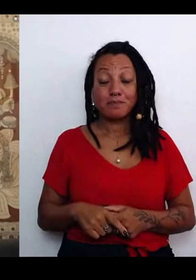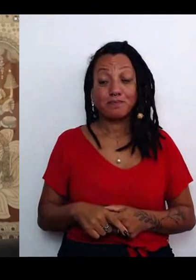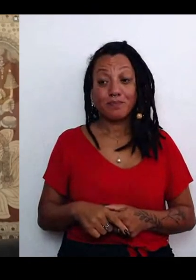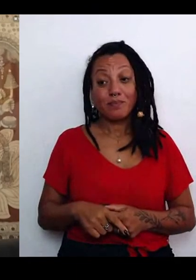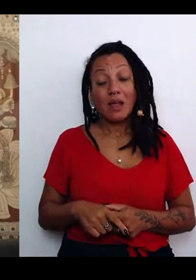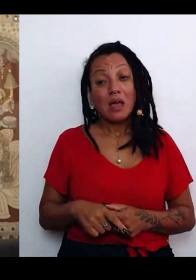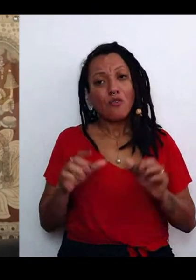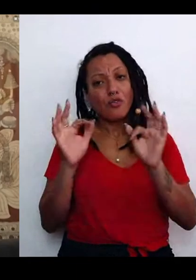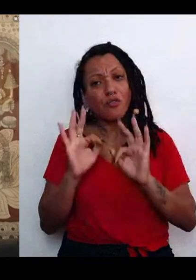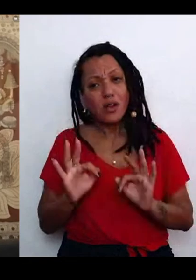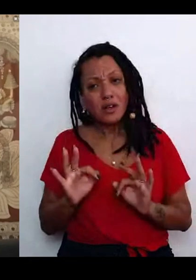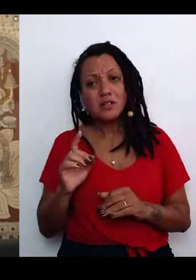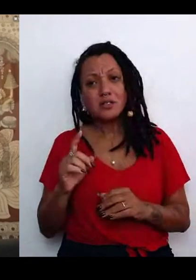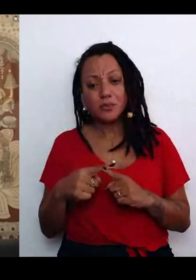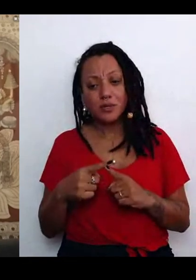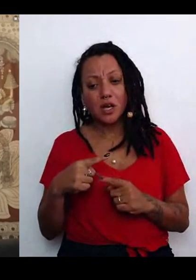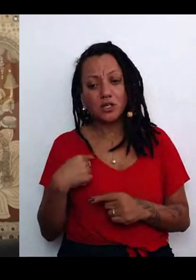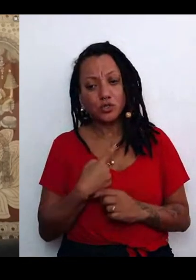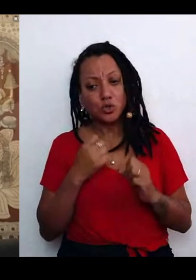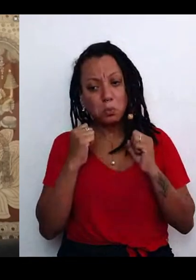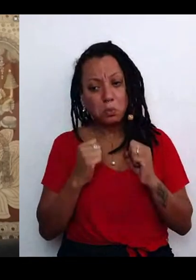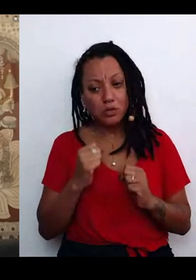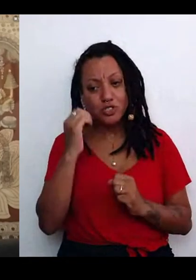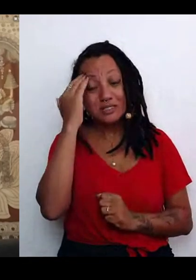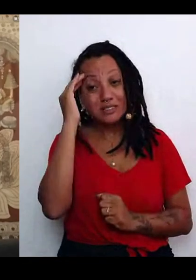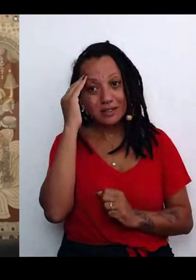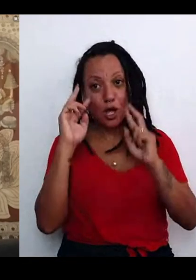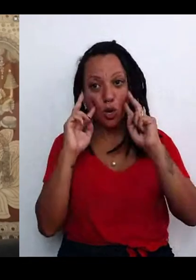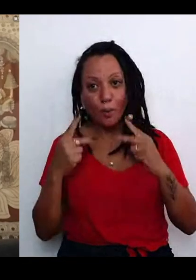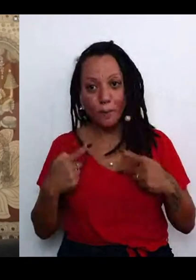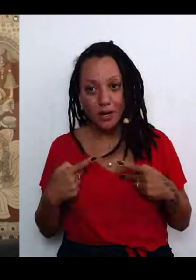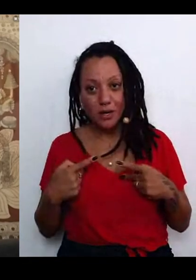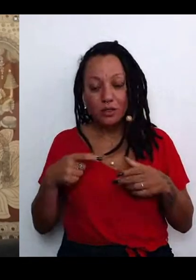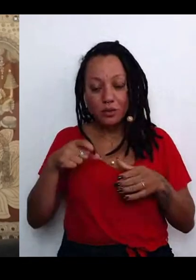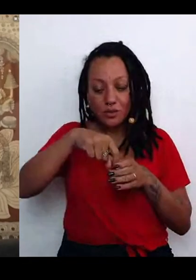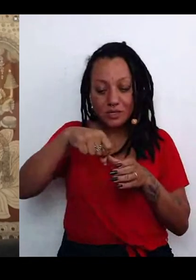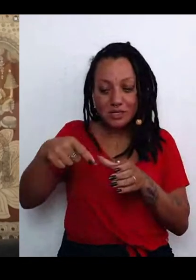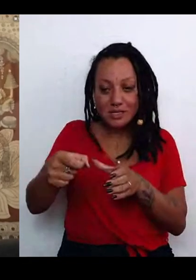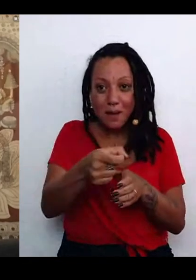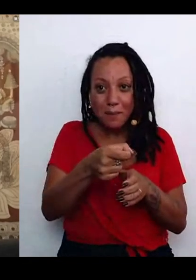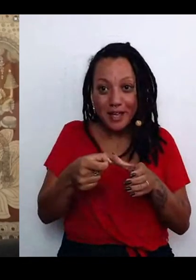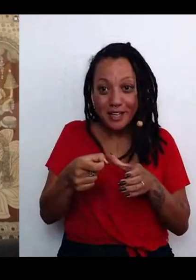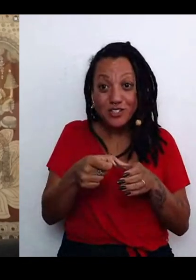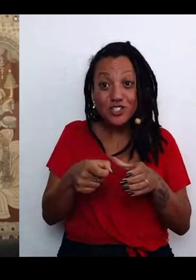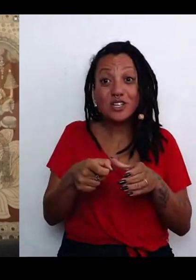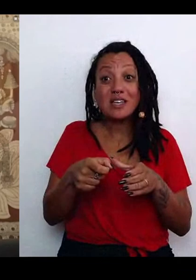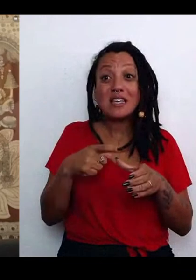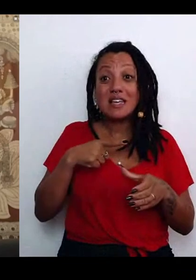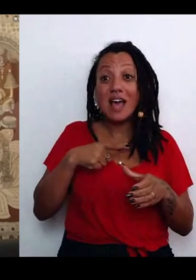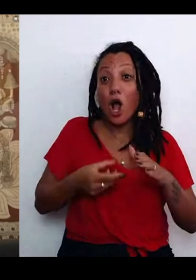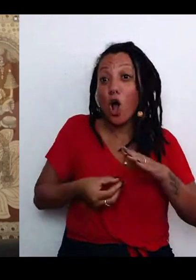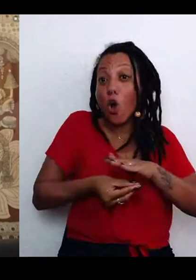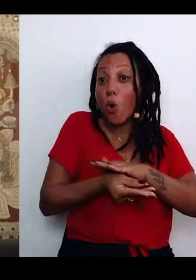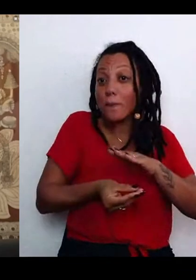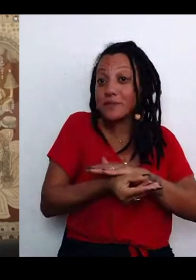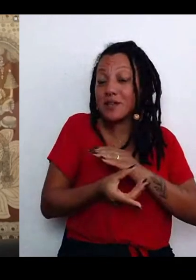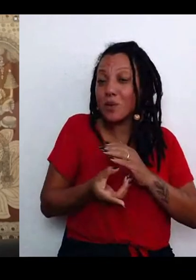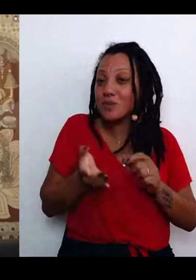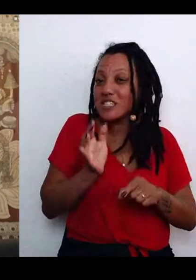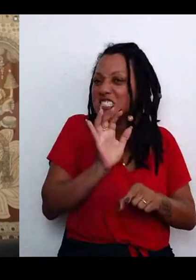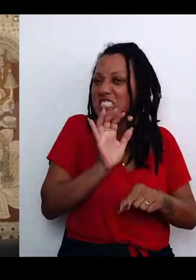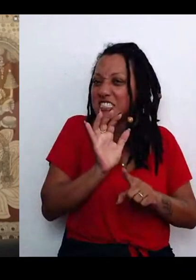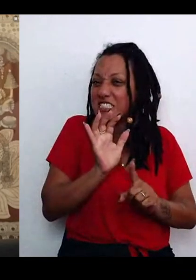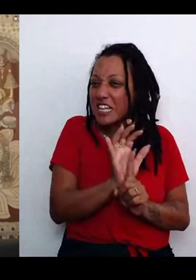regimes which basically encourage biopiracy rather than prevent it uh the second question about the issue of